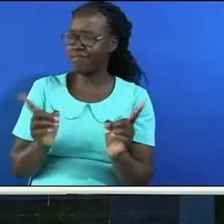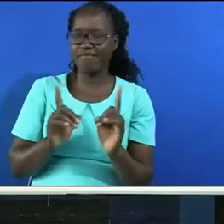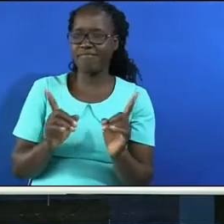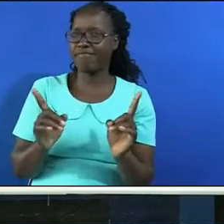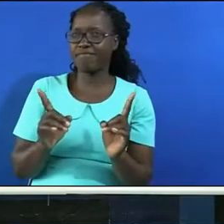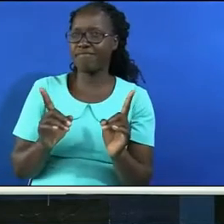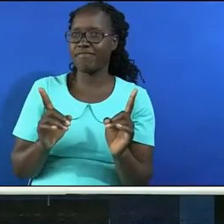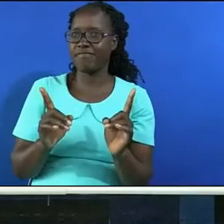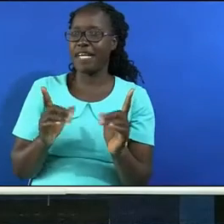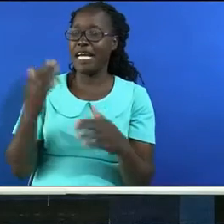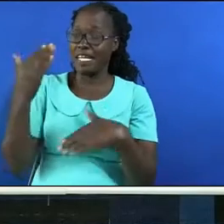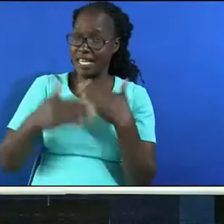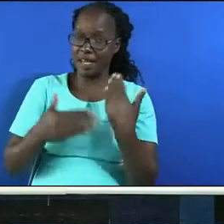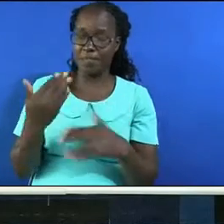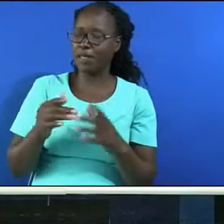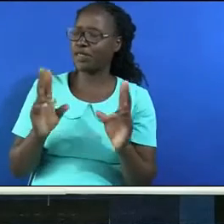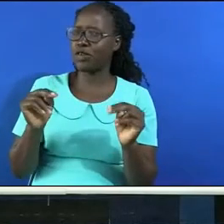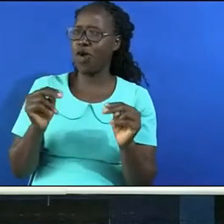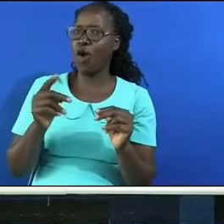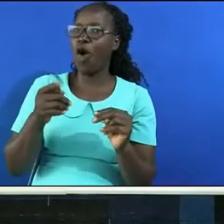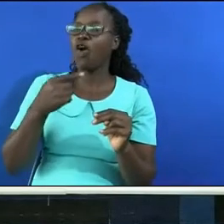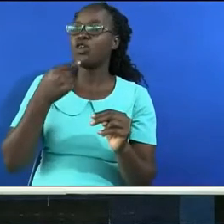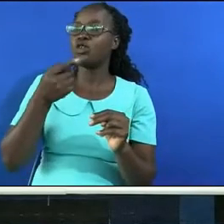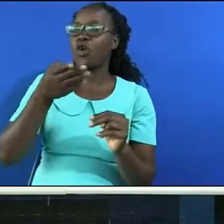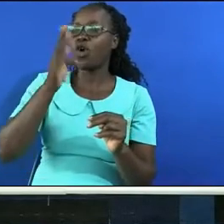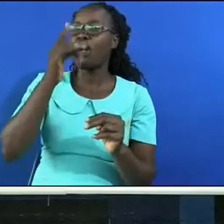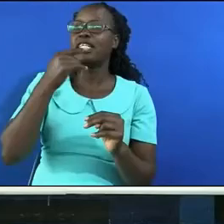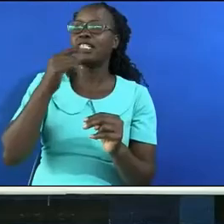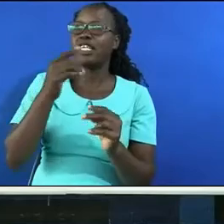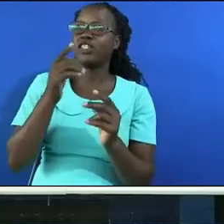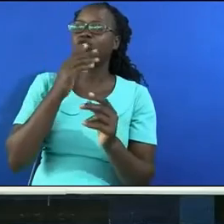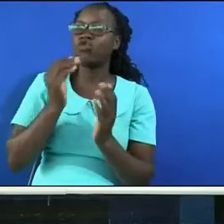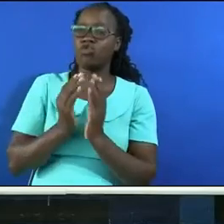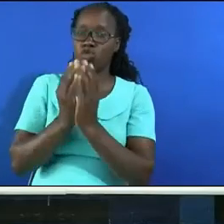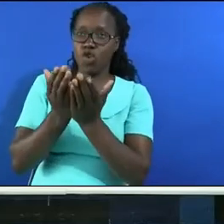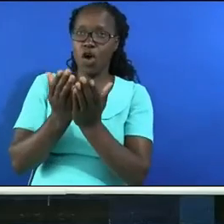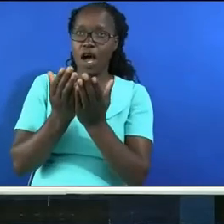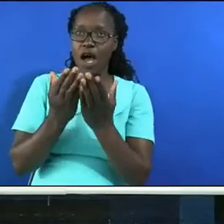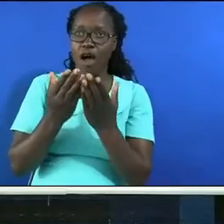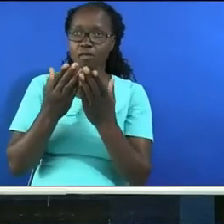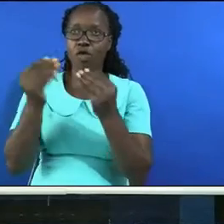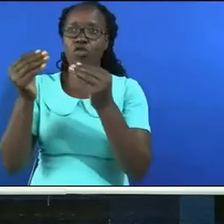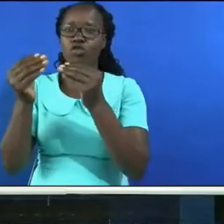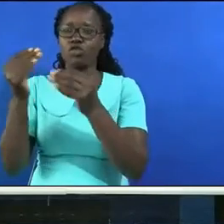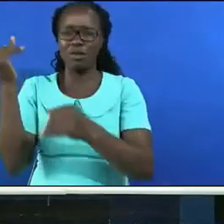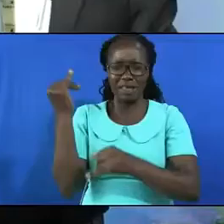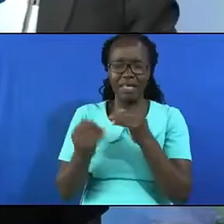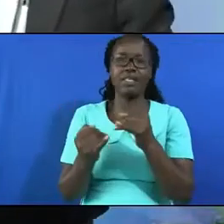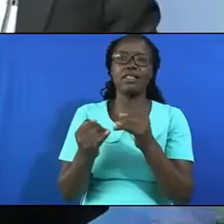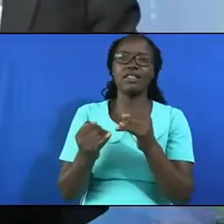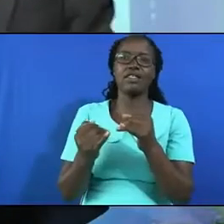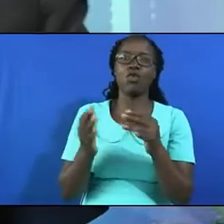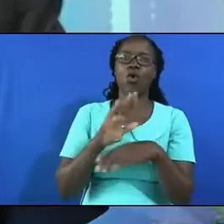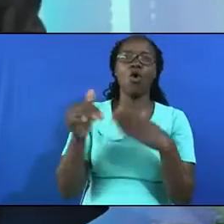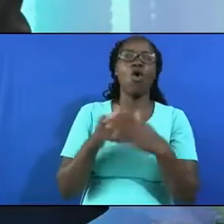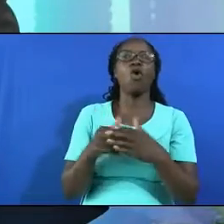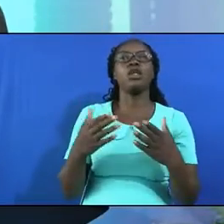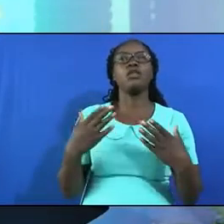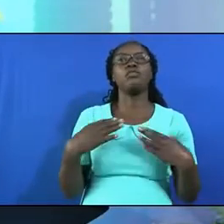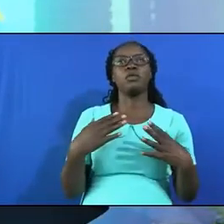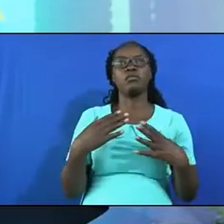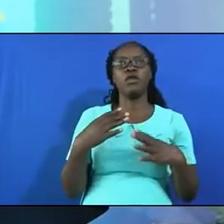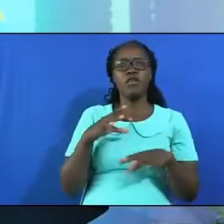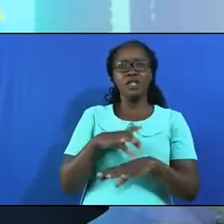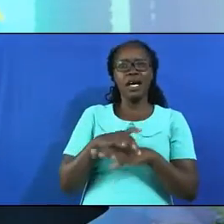Not Noah and his neighbors. So God said to Noah, I am going to put an end to all people, for